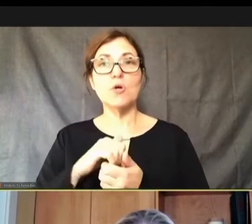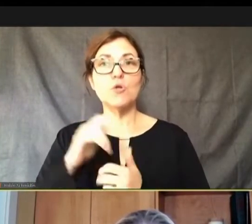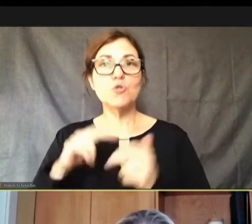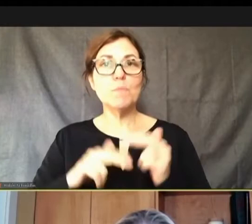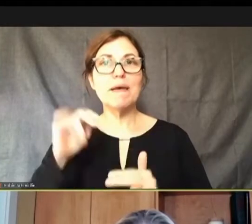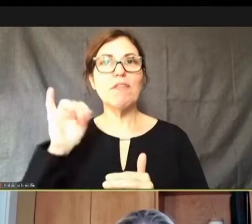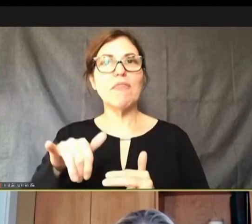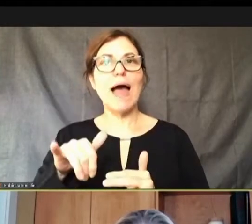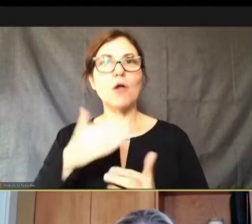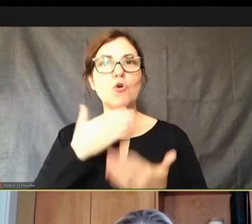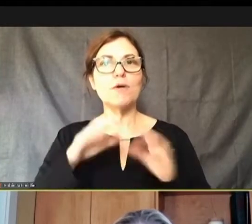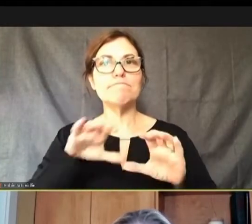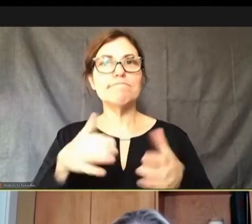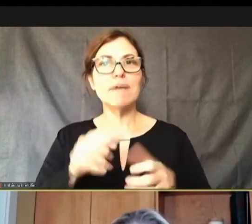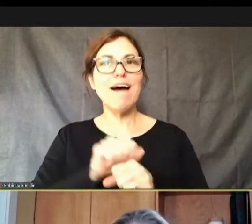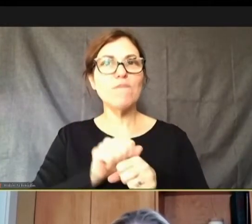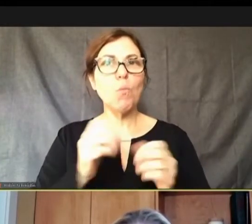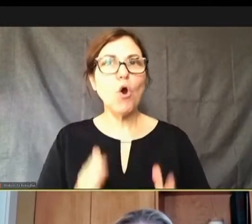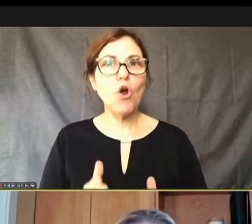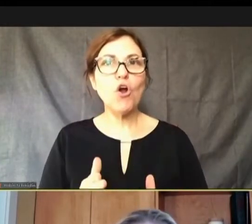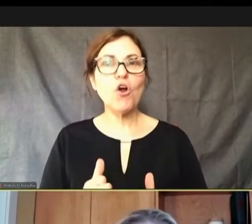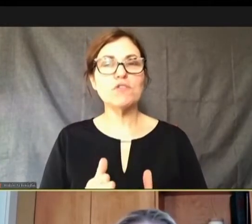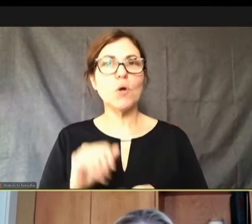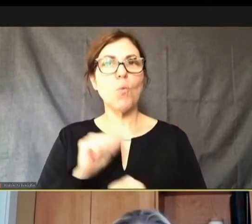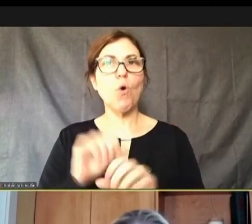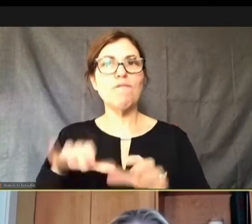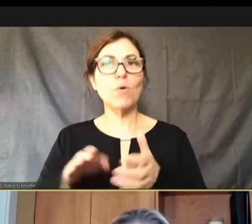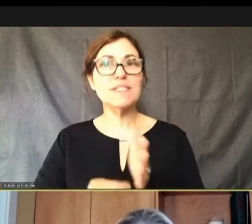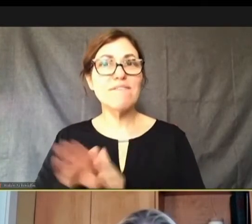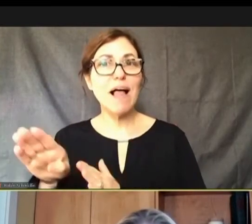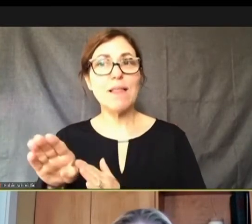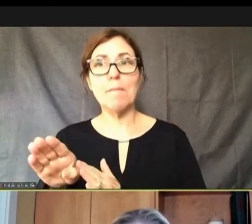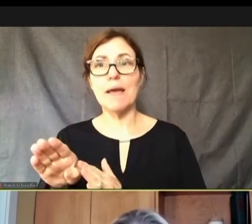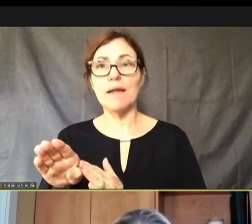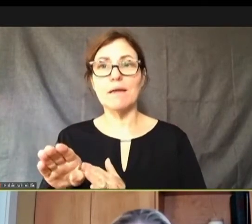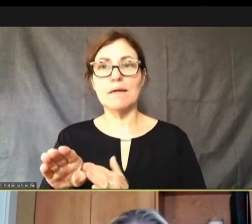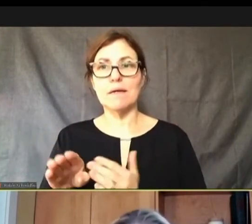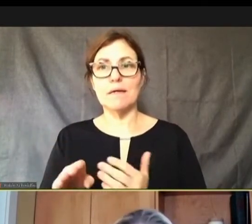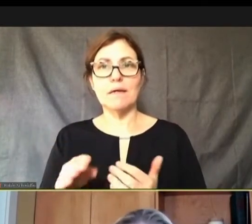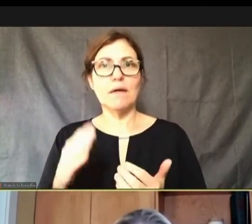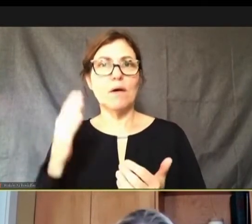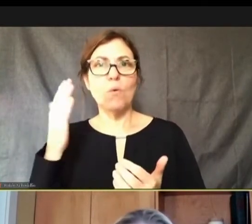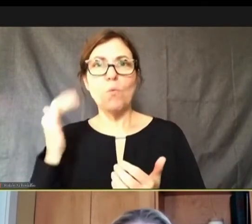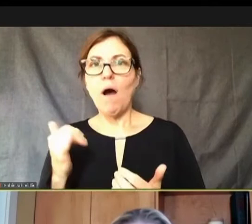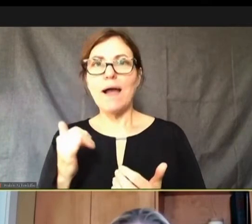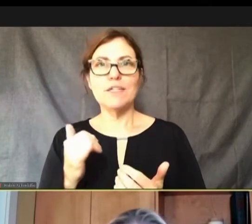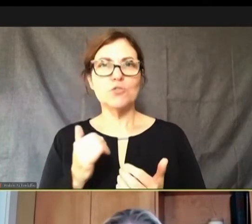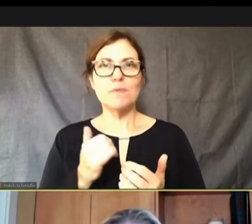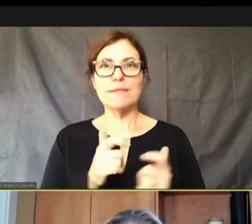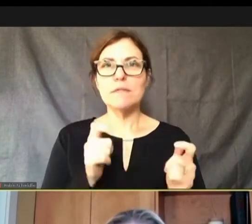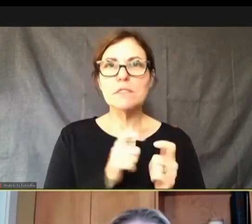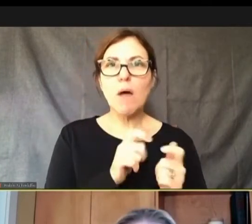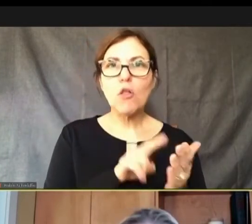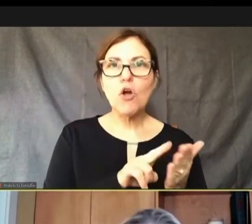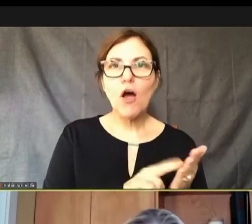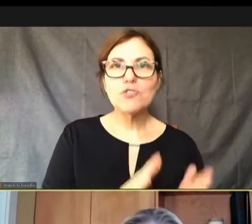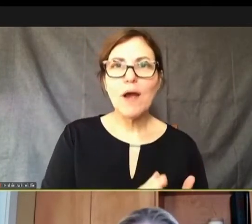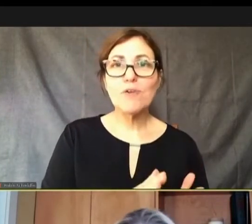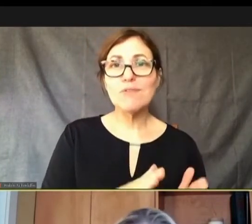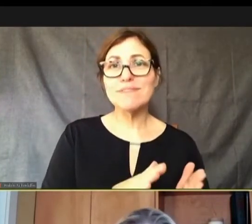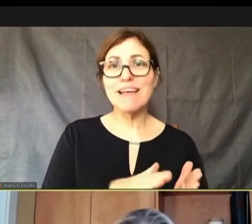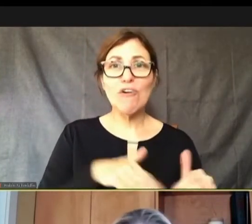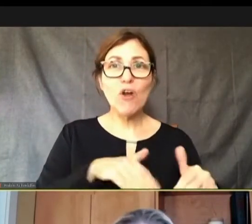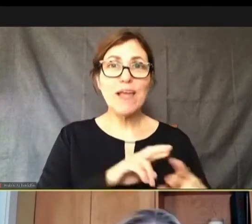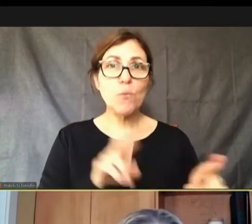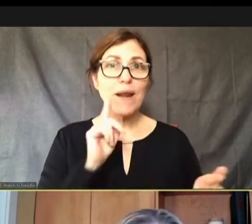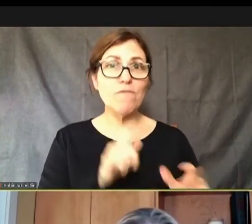workforce development to take the burgeoning smaller, you know, contractors that might not be ready for the big work. How do we pair them